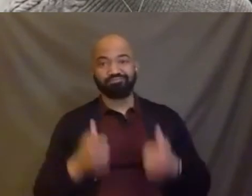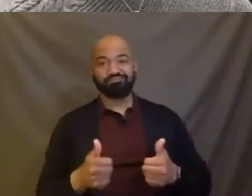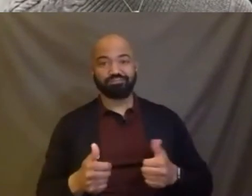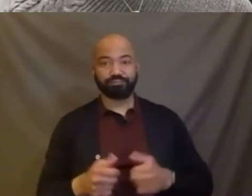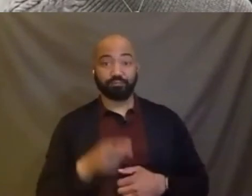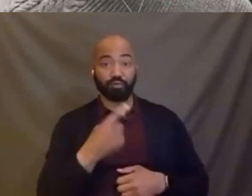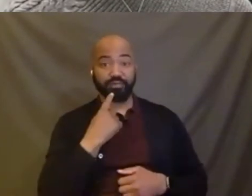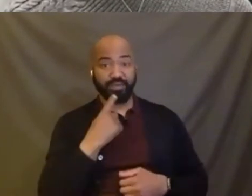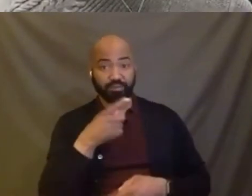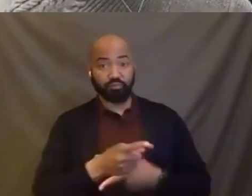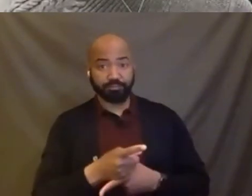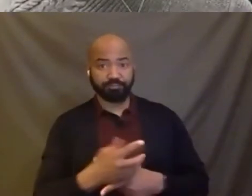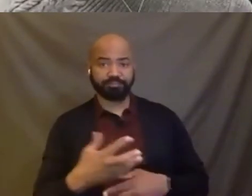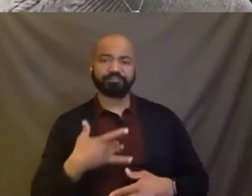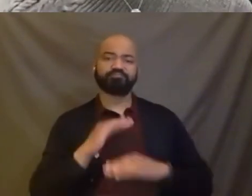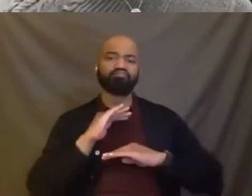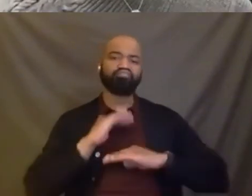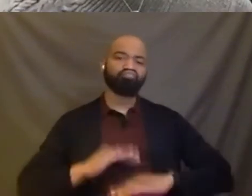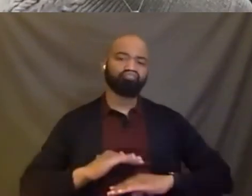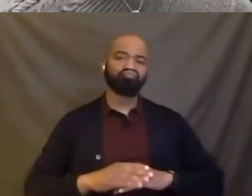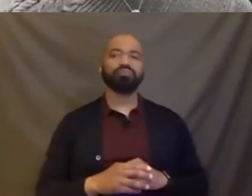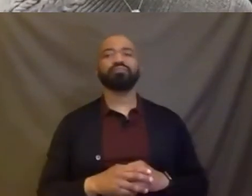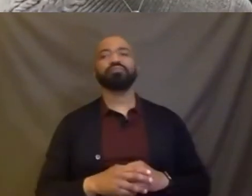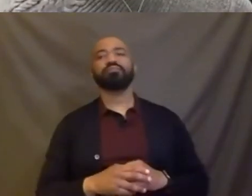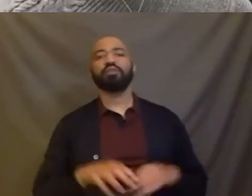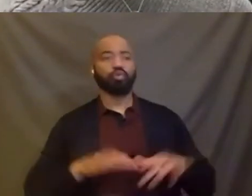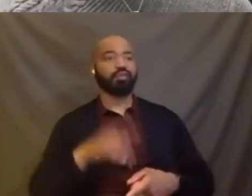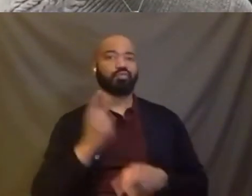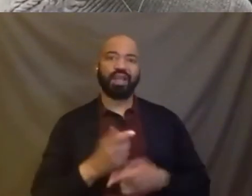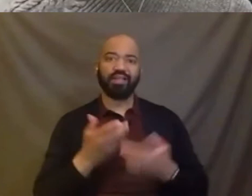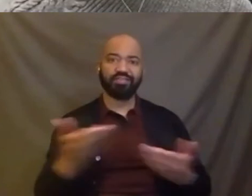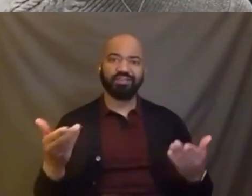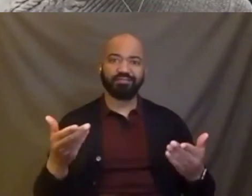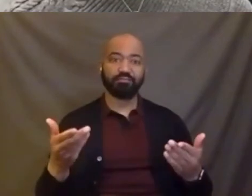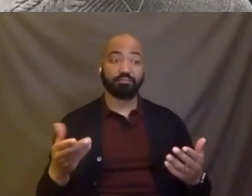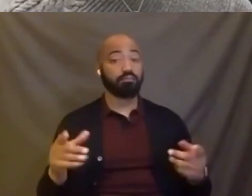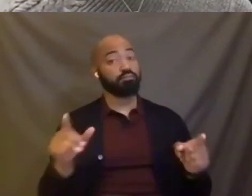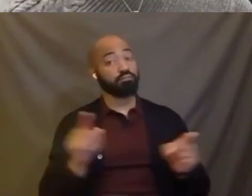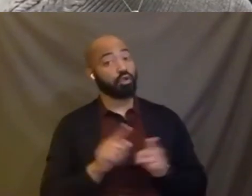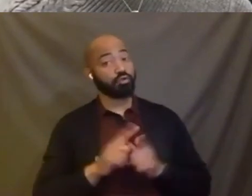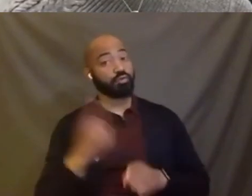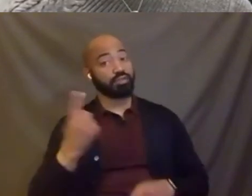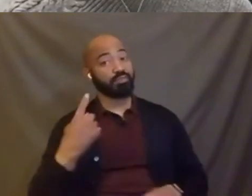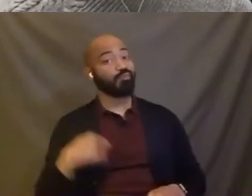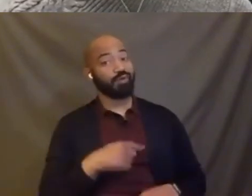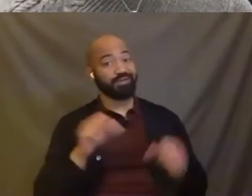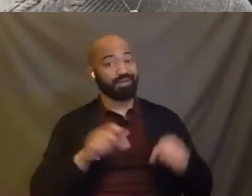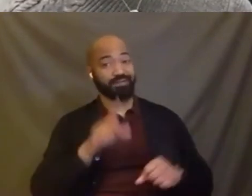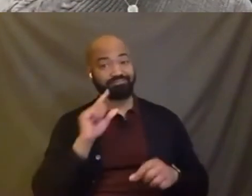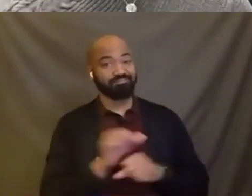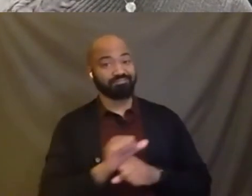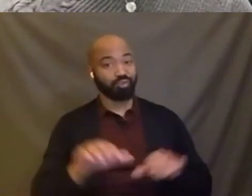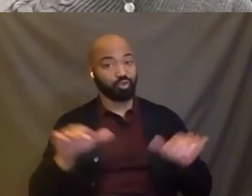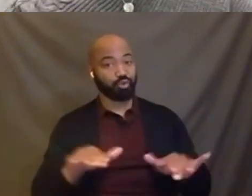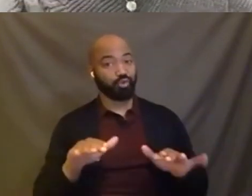like, you feel a sense of relief, like you're doing the right thing, and like this is like something that we can actually do. Yes, absolutely. To